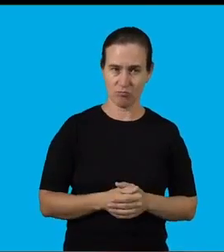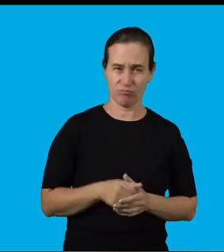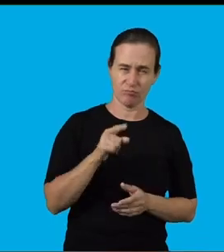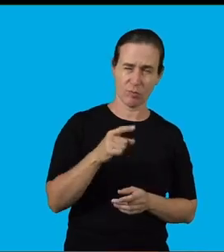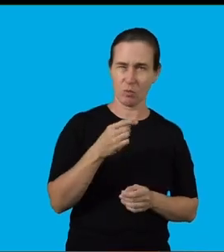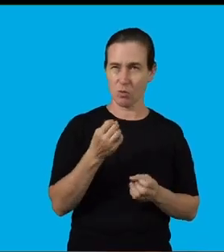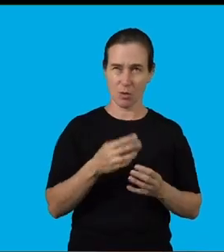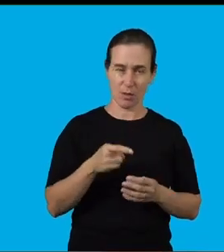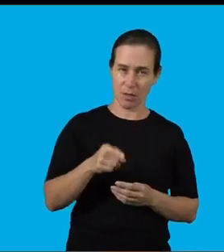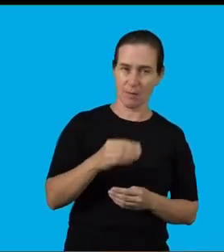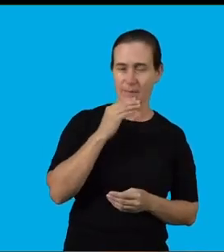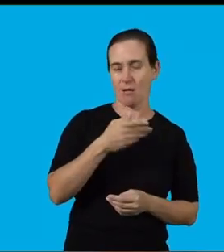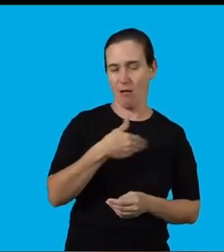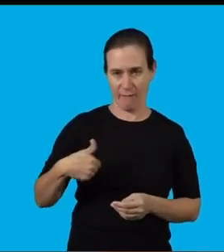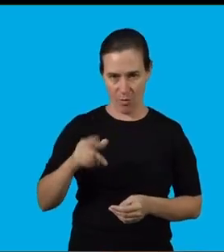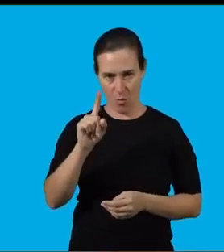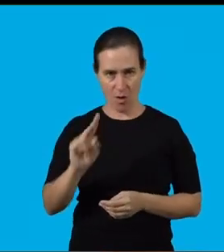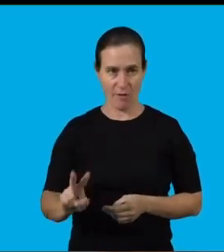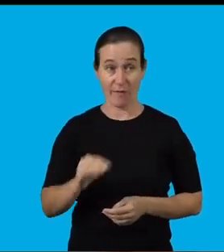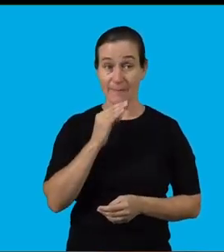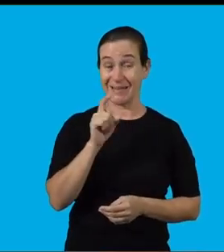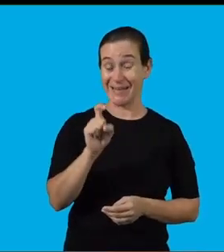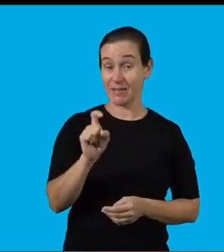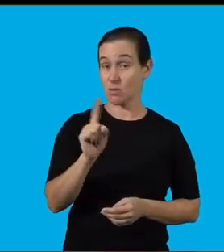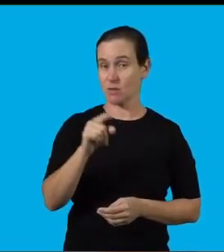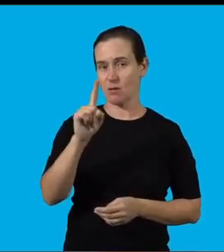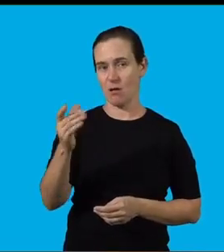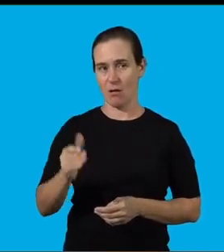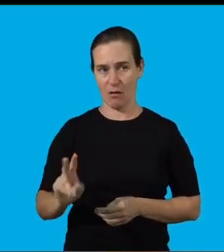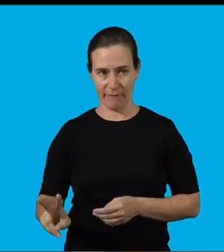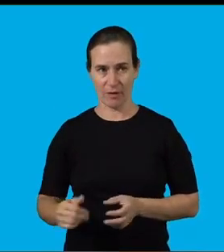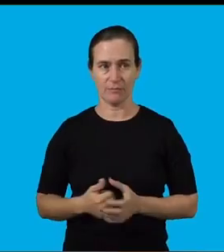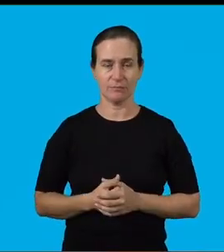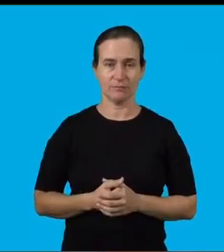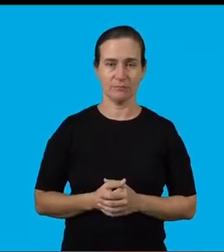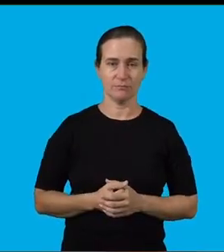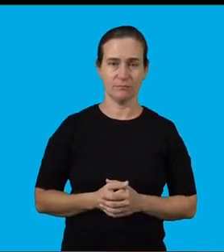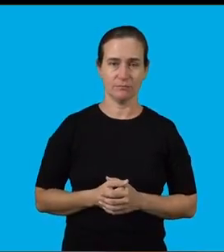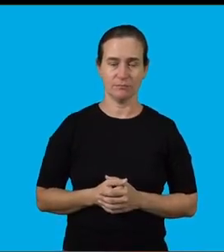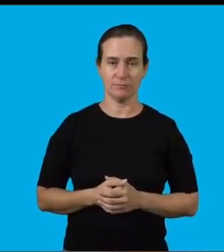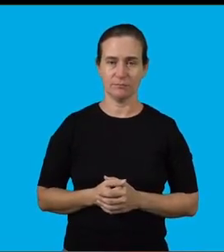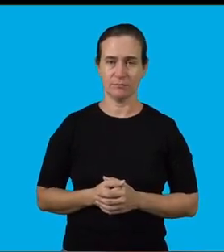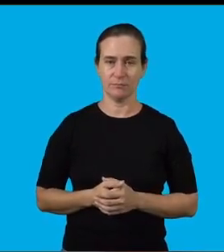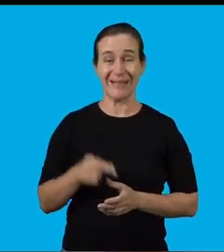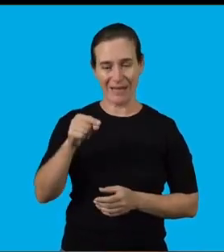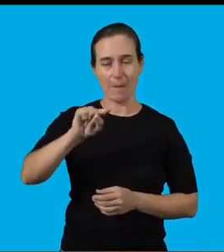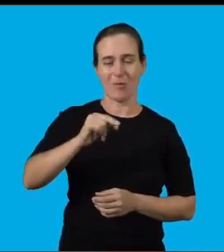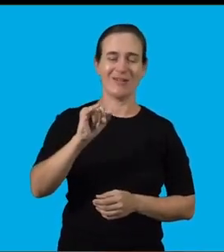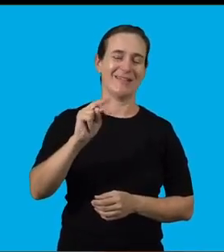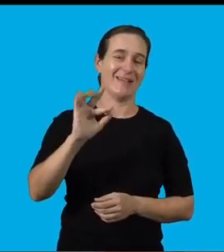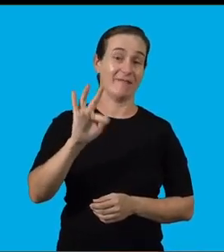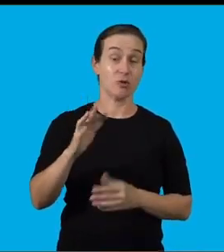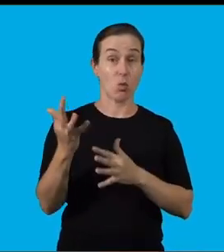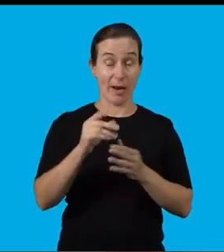1 is 1. 1 divided by 2 is a half. So the x-coordinate is x is equal to a half at the point of inflection.